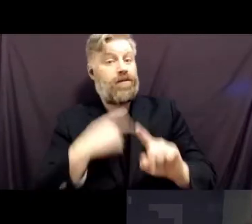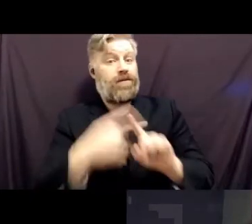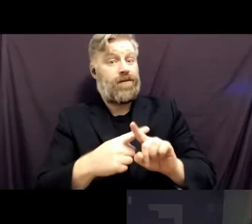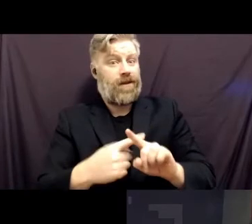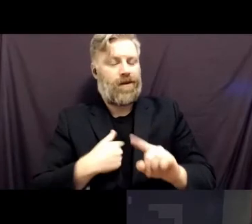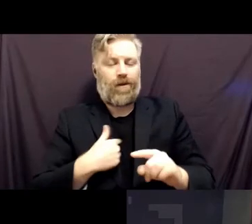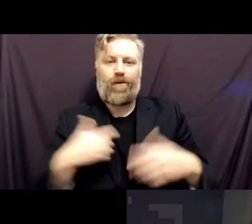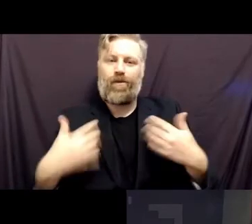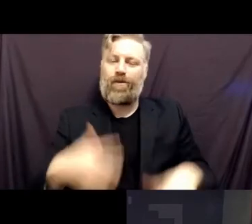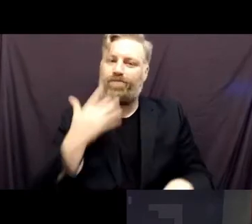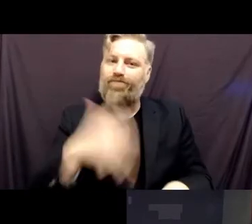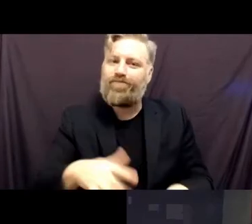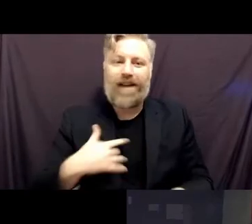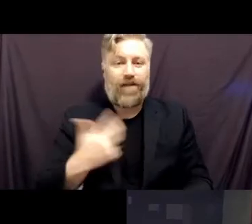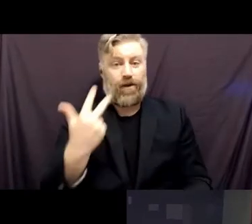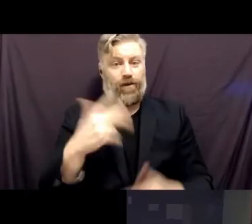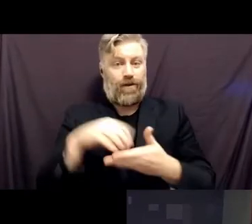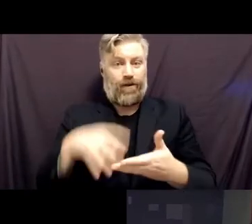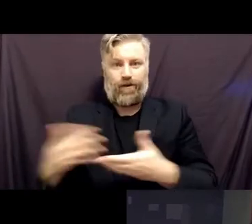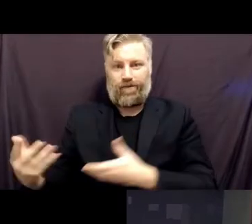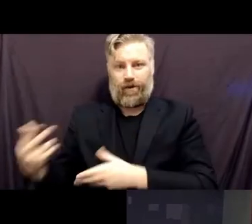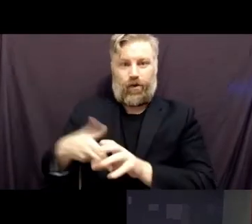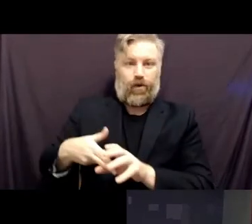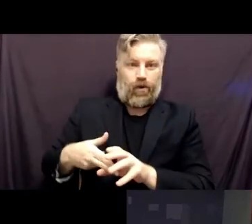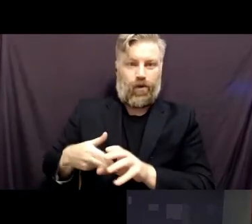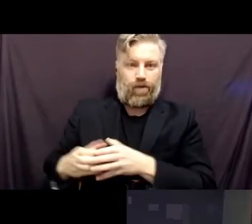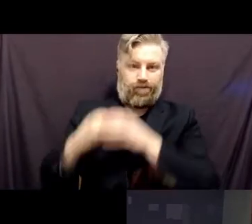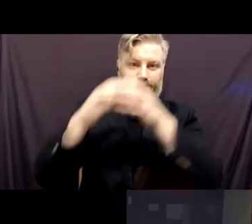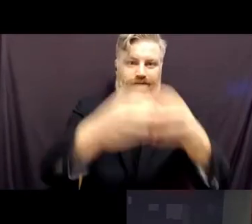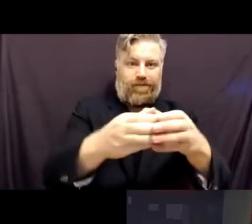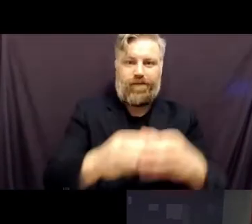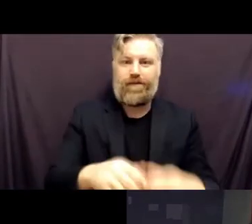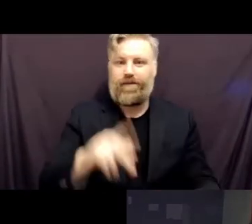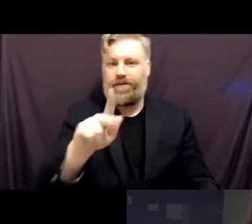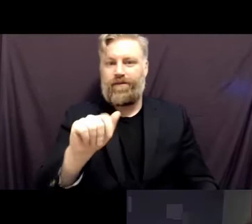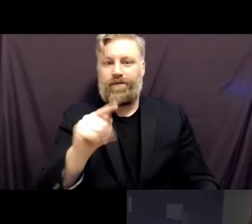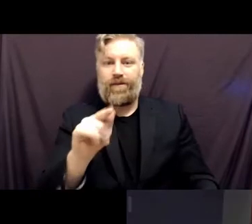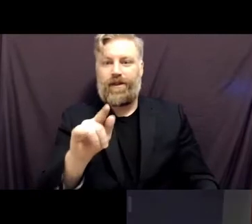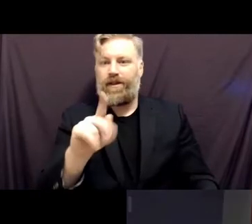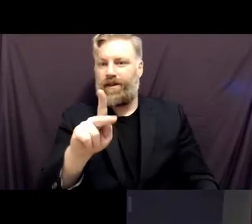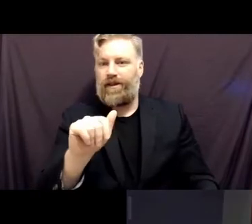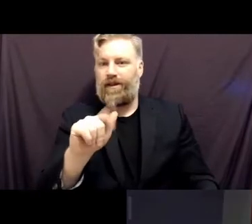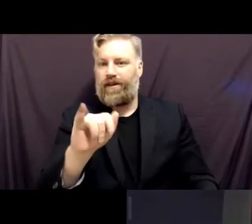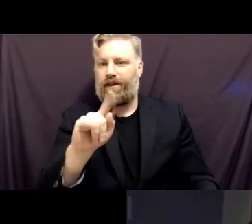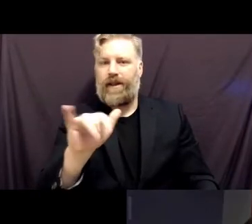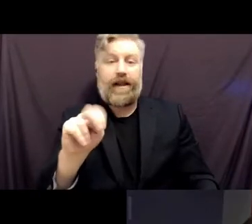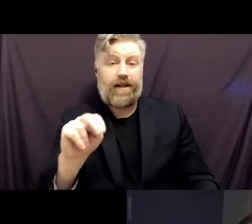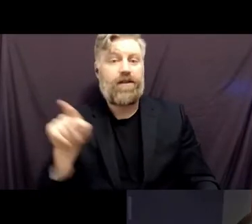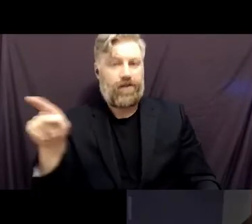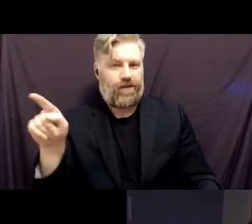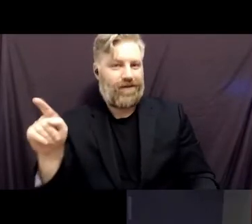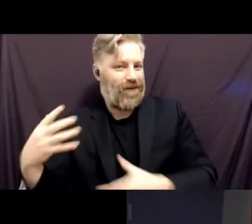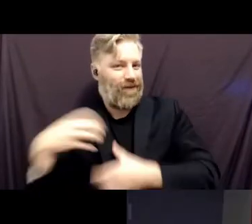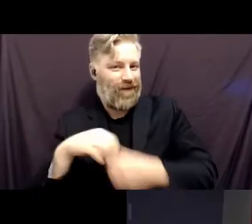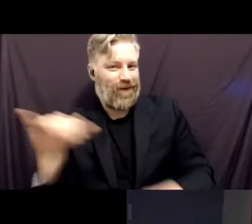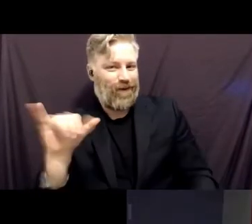students with us this last February. And actually Kat was one of the students that Caitlin was one of the students that we brought with us. So